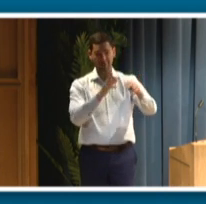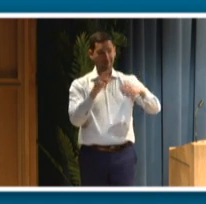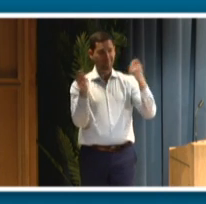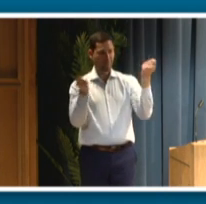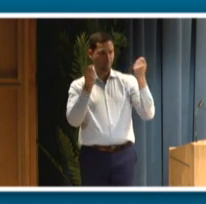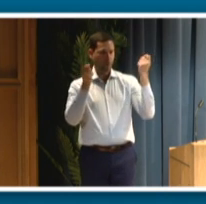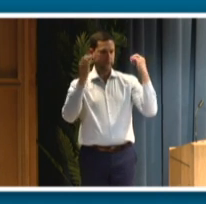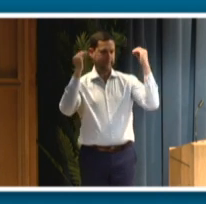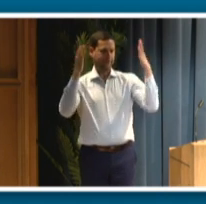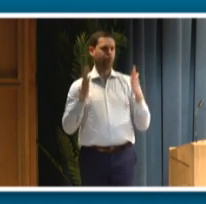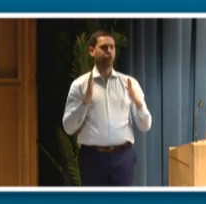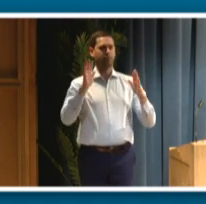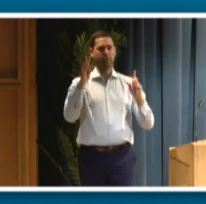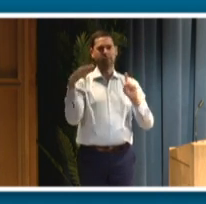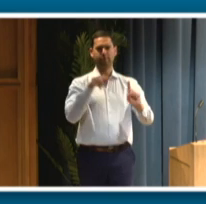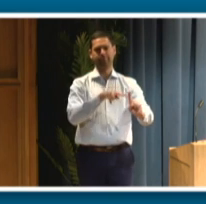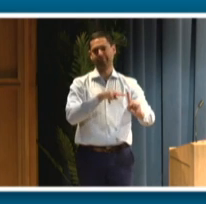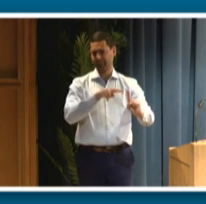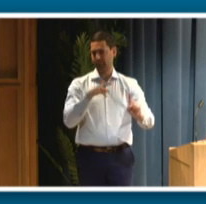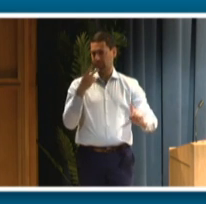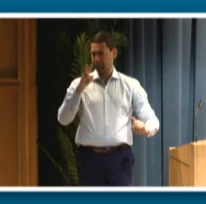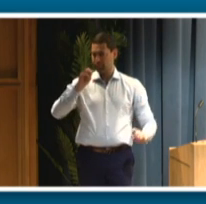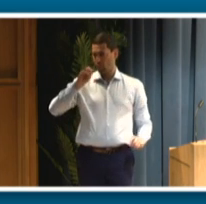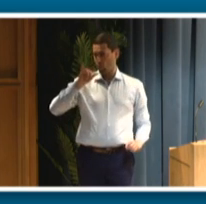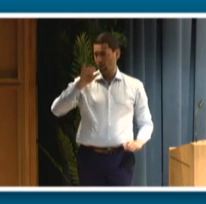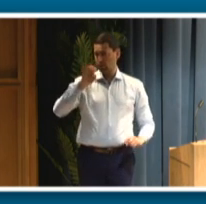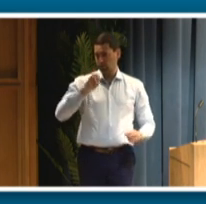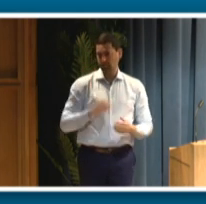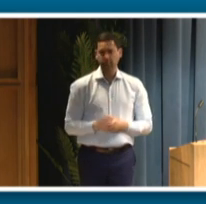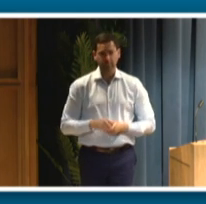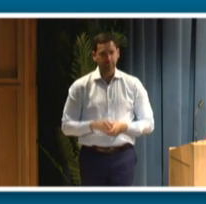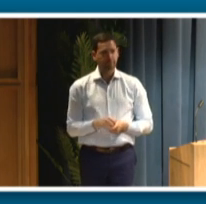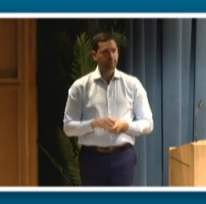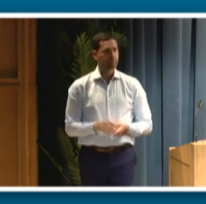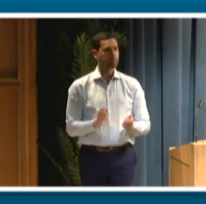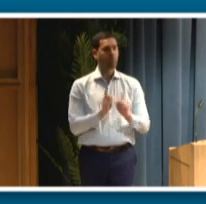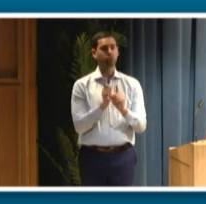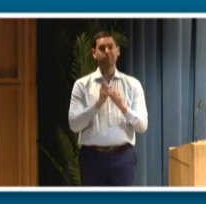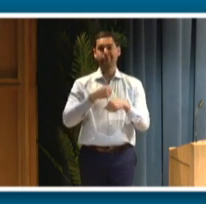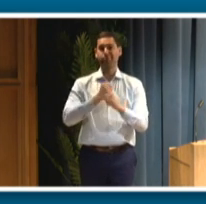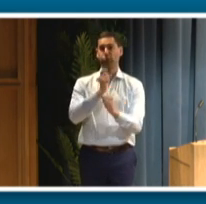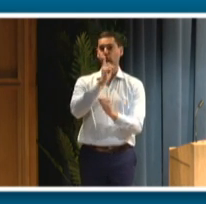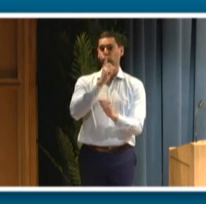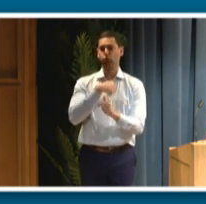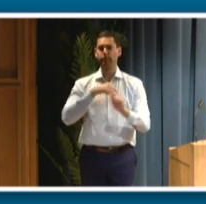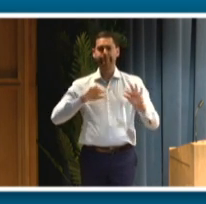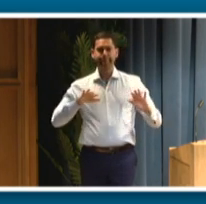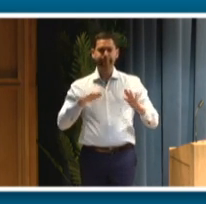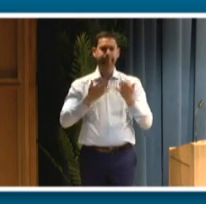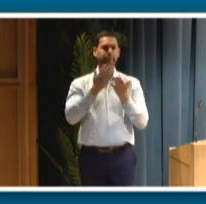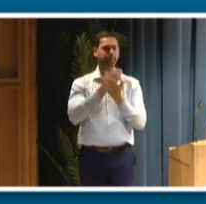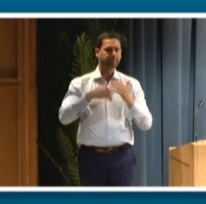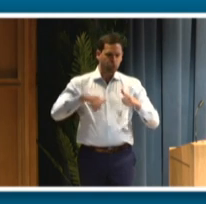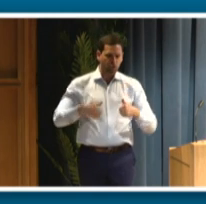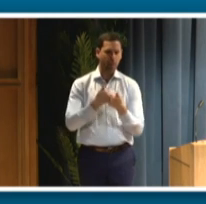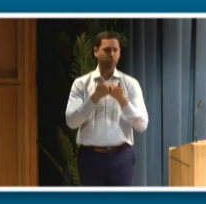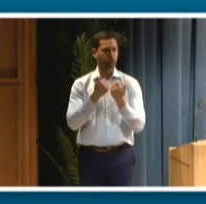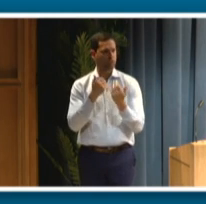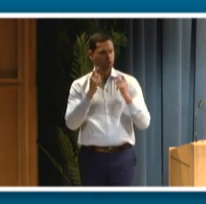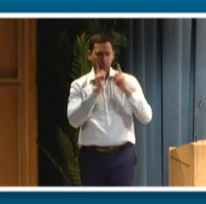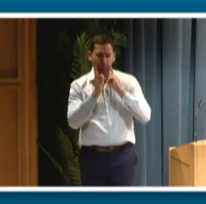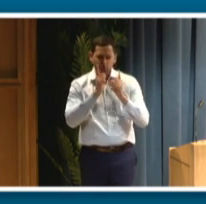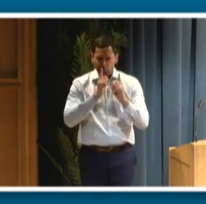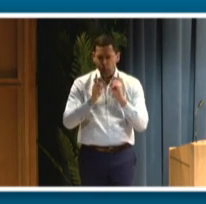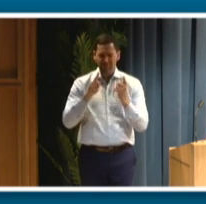voice. And then also making sure that we were raising up some challenging and difficult conversations around the